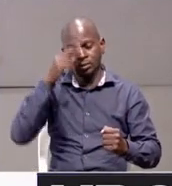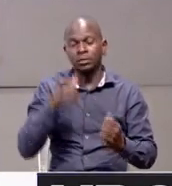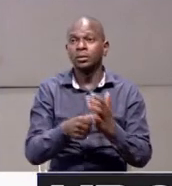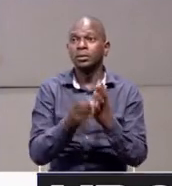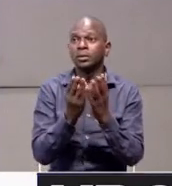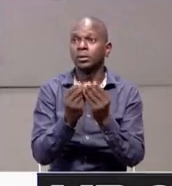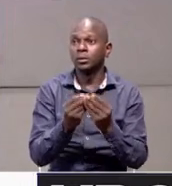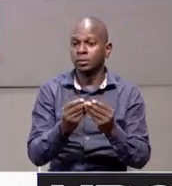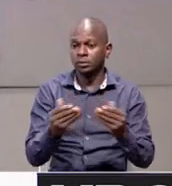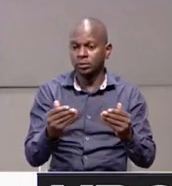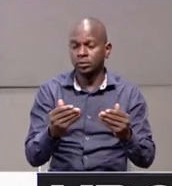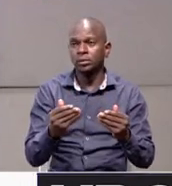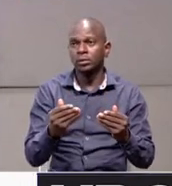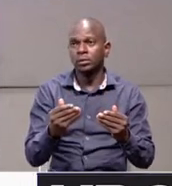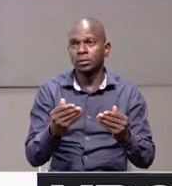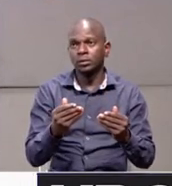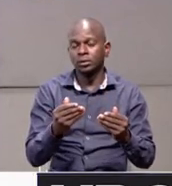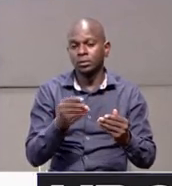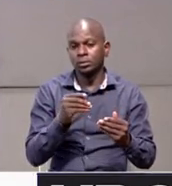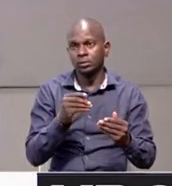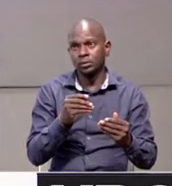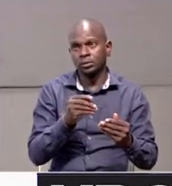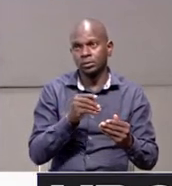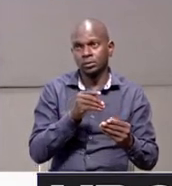zikolebwako wakati wa